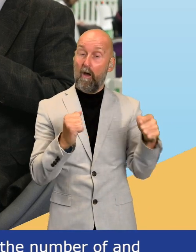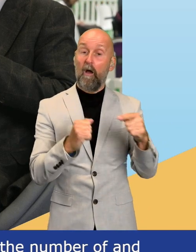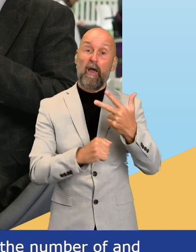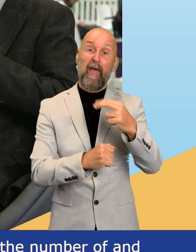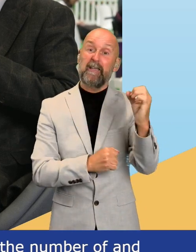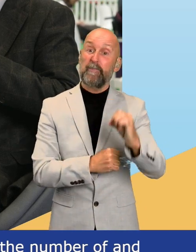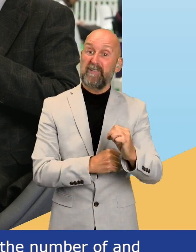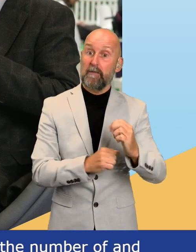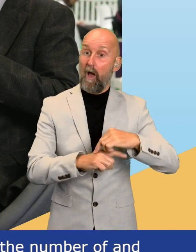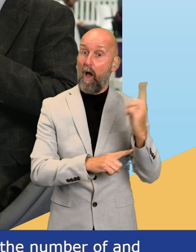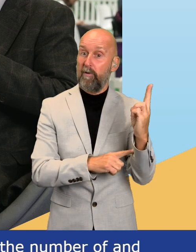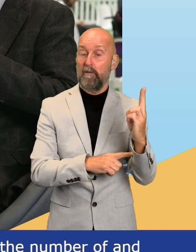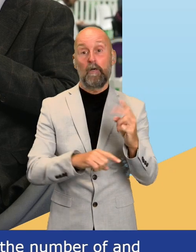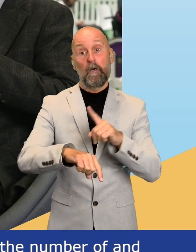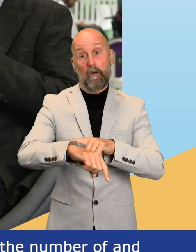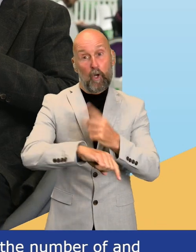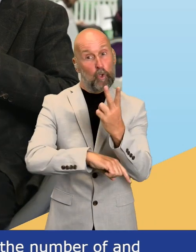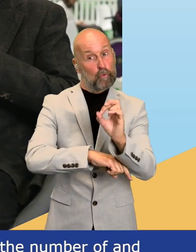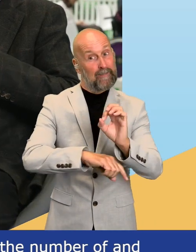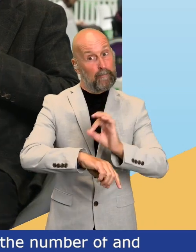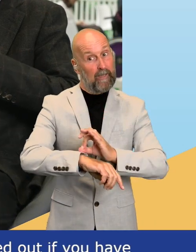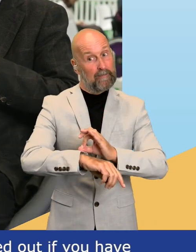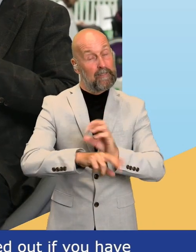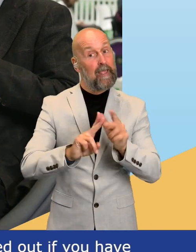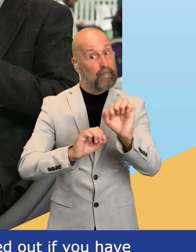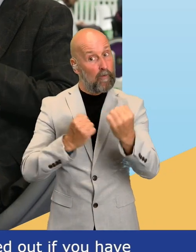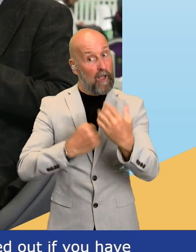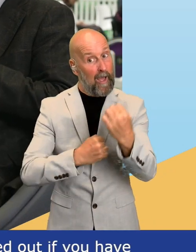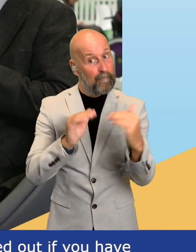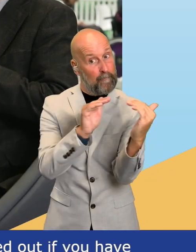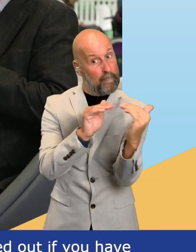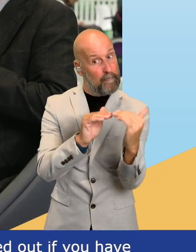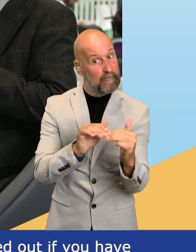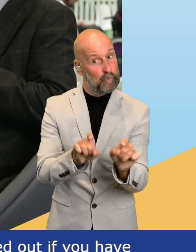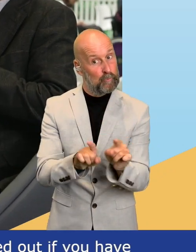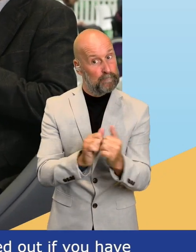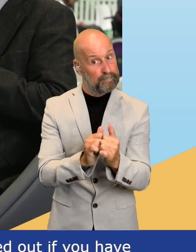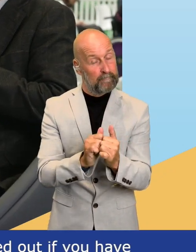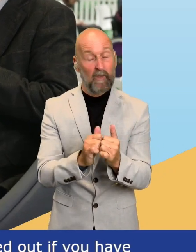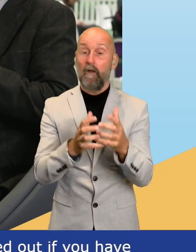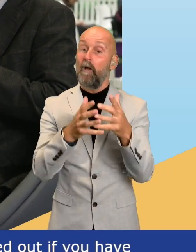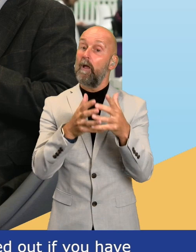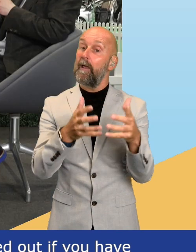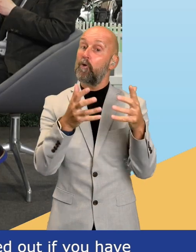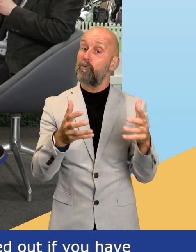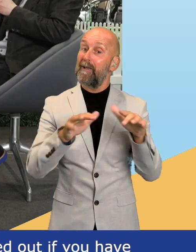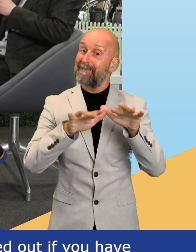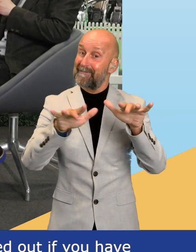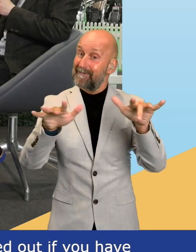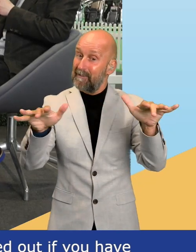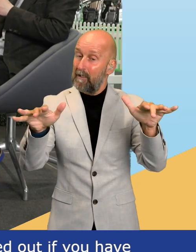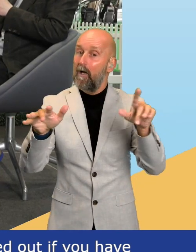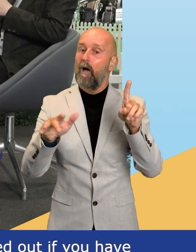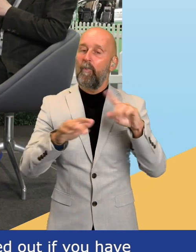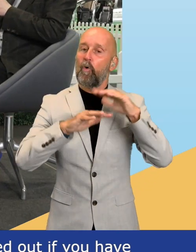within about 20 minutes, which is very, very good, assuming you have a car that can do that. So yeah, it is increasing, but as I say, I think the